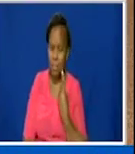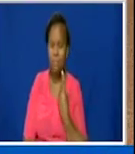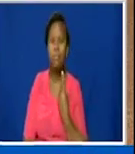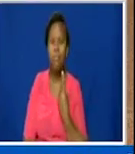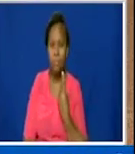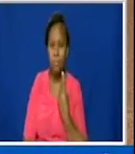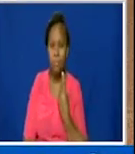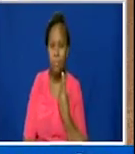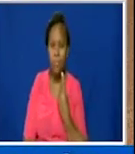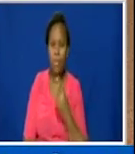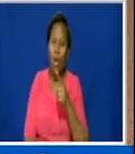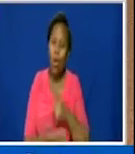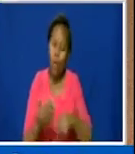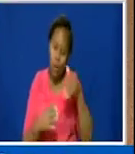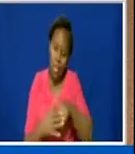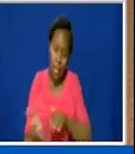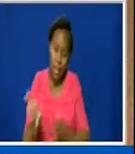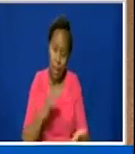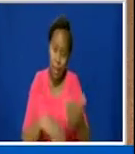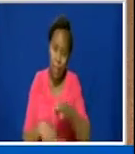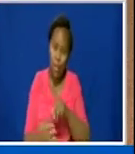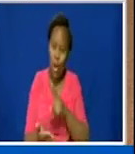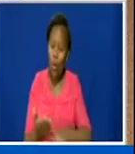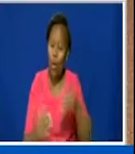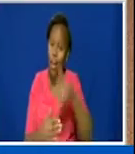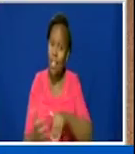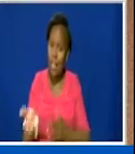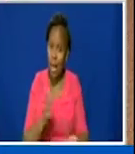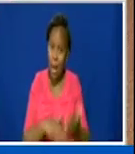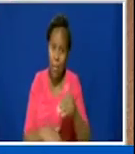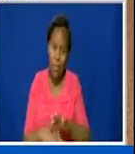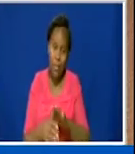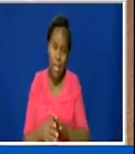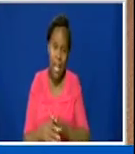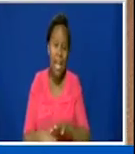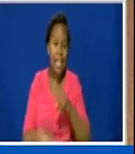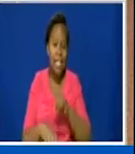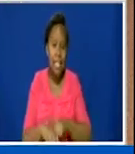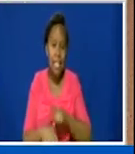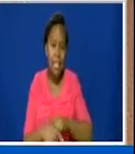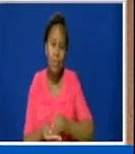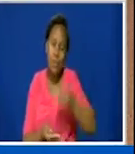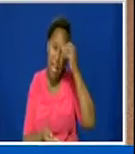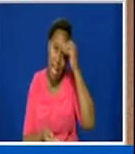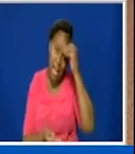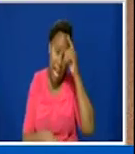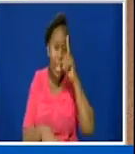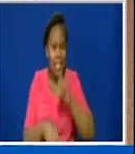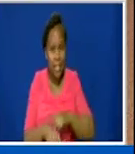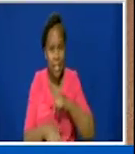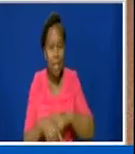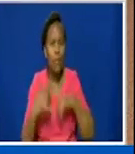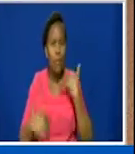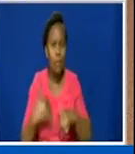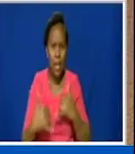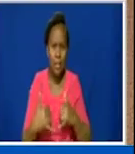Okay. Mm-hmm. What's in the box? What's in the box? It's time to learn. It's time to play.